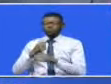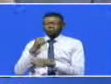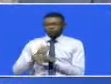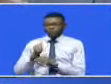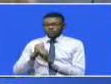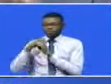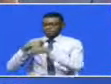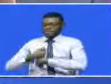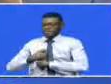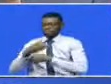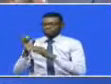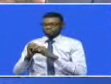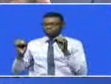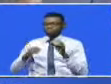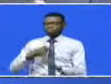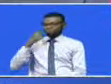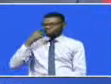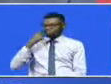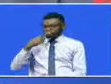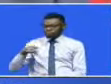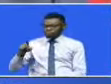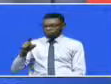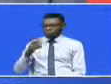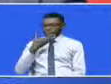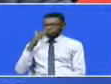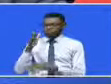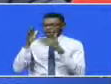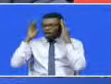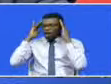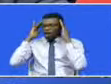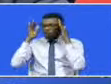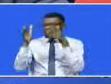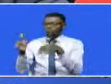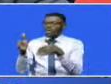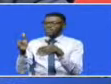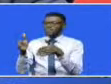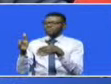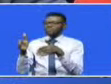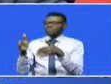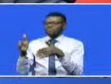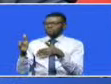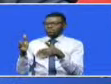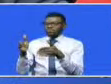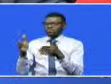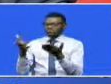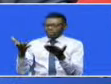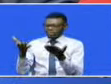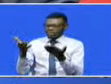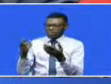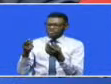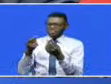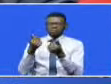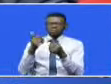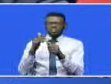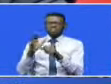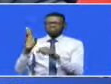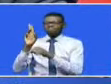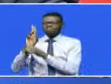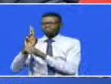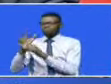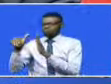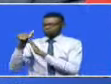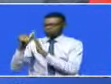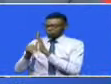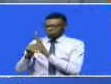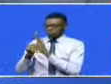So the policies must be focused to reorient our expenditure programs, our public expenditure programs, to what I'm